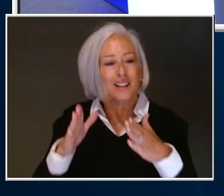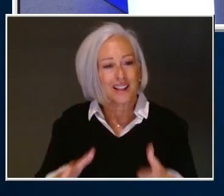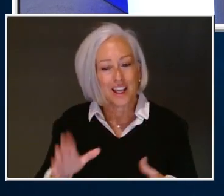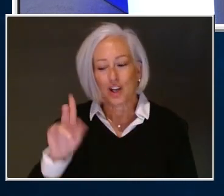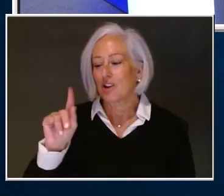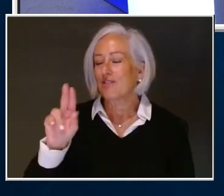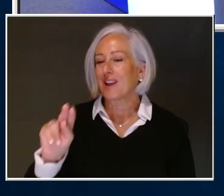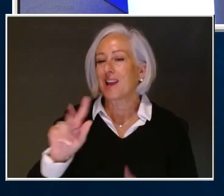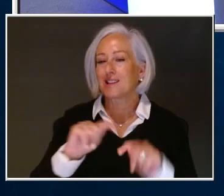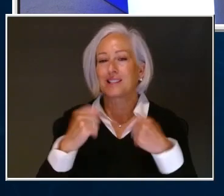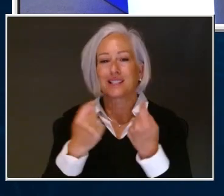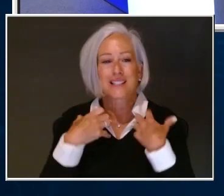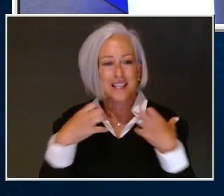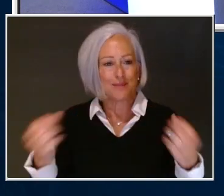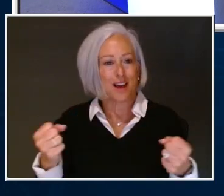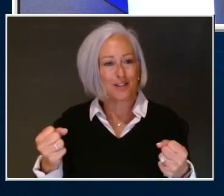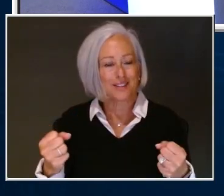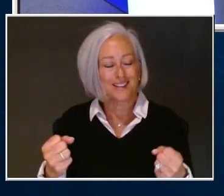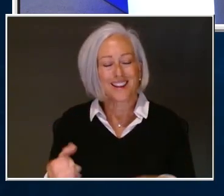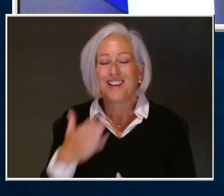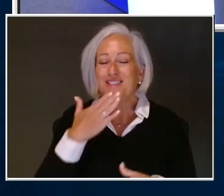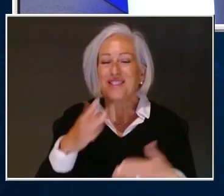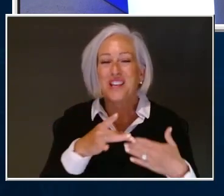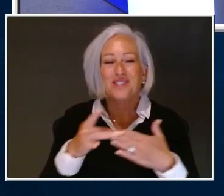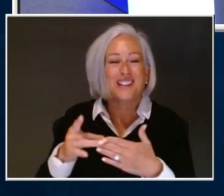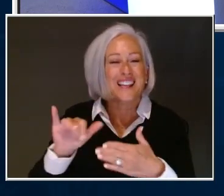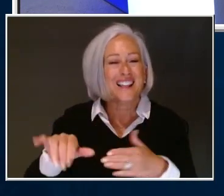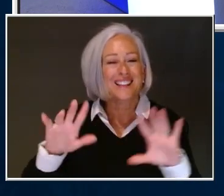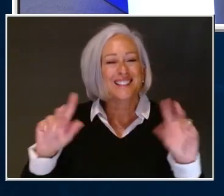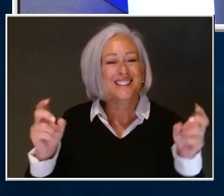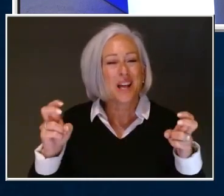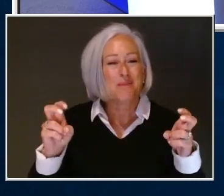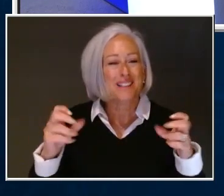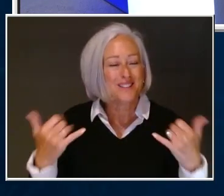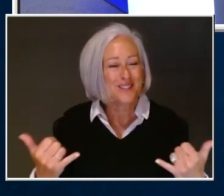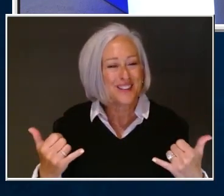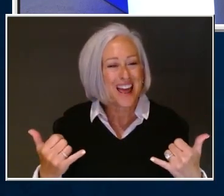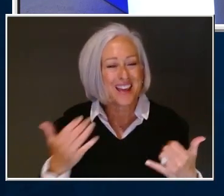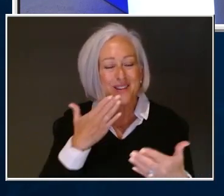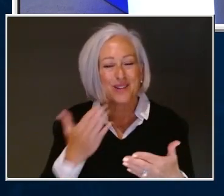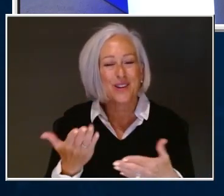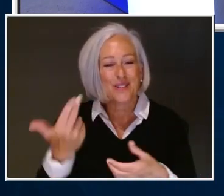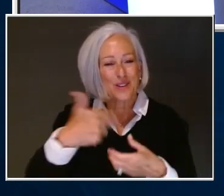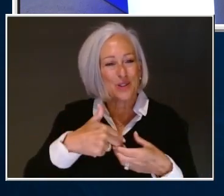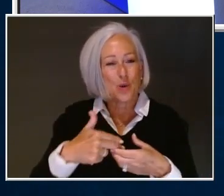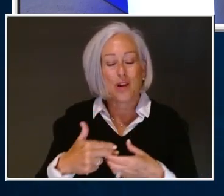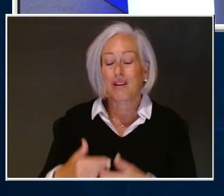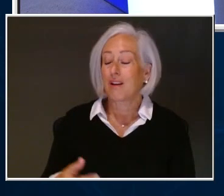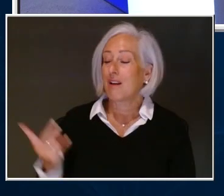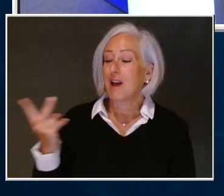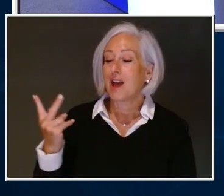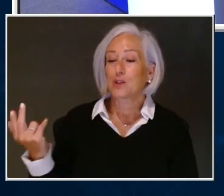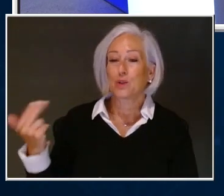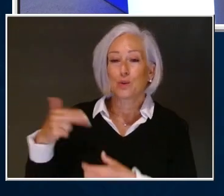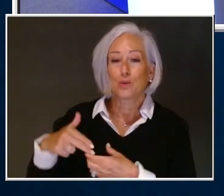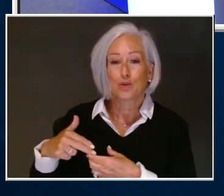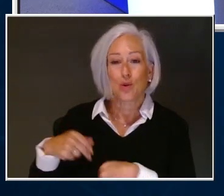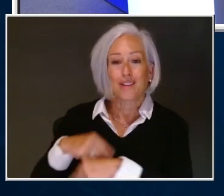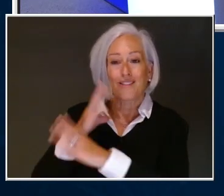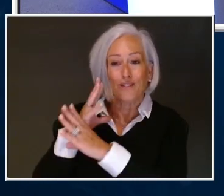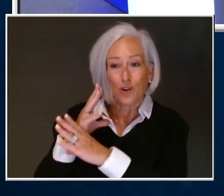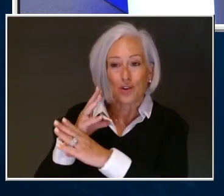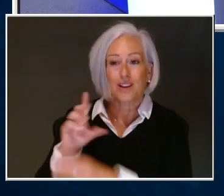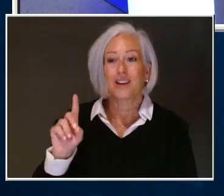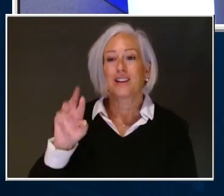of co-piloting this topic with us today, so good to have you. Joining us virtually is the head primary care team physician, Dr. Jared